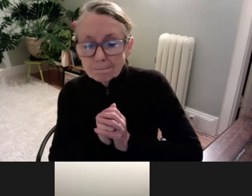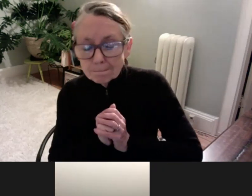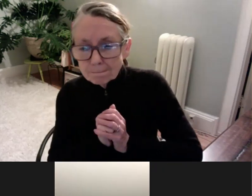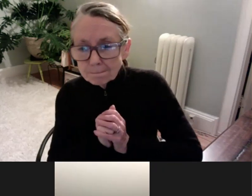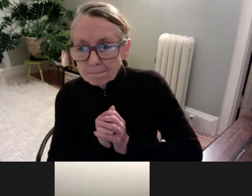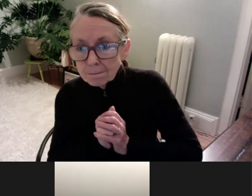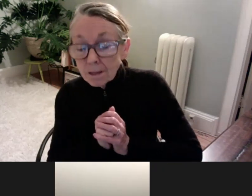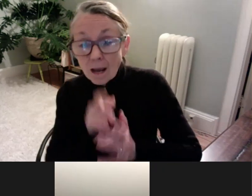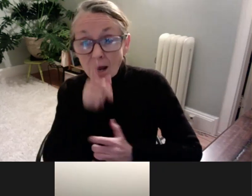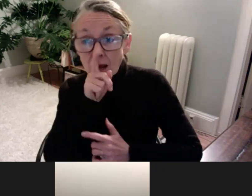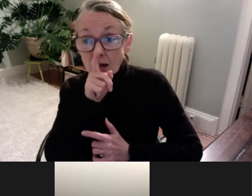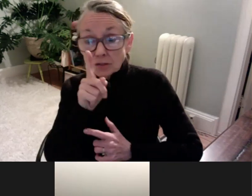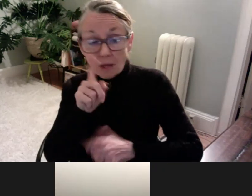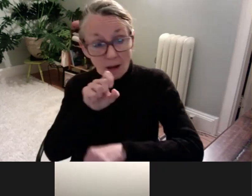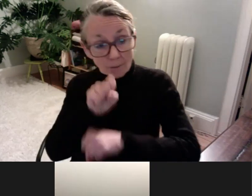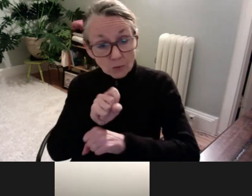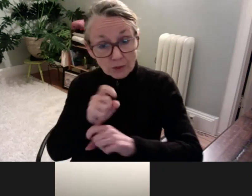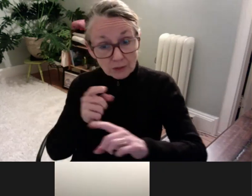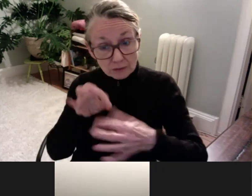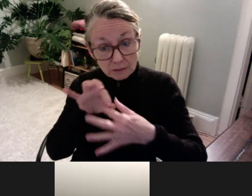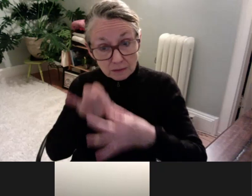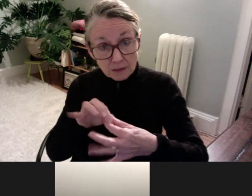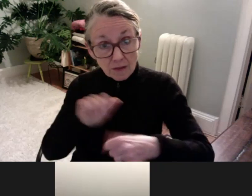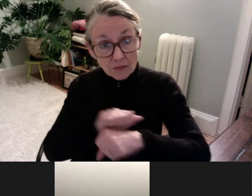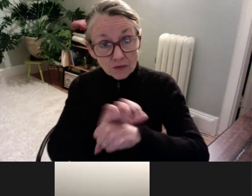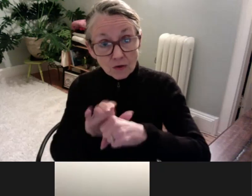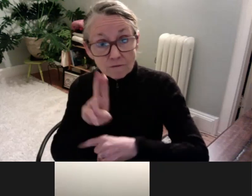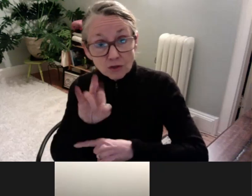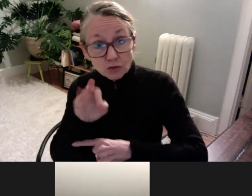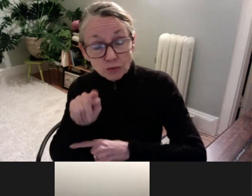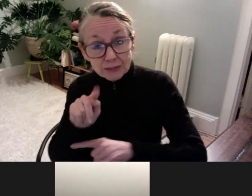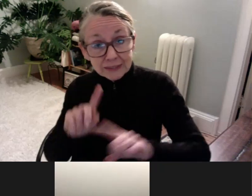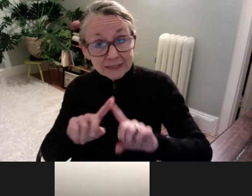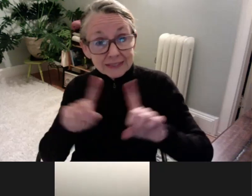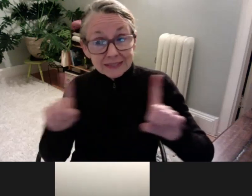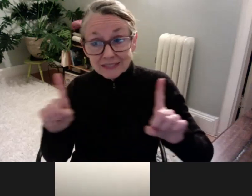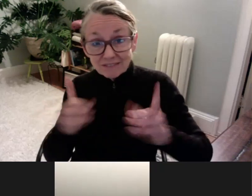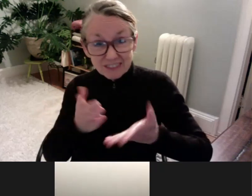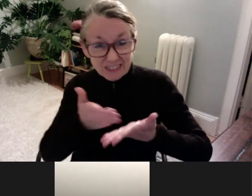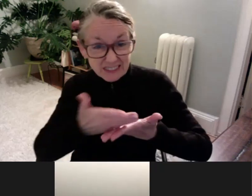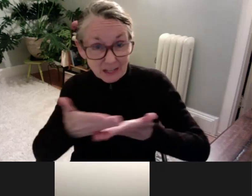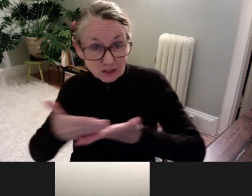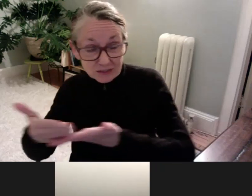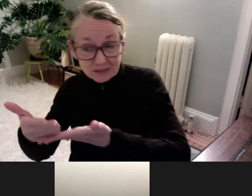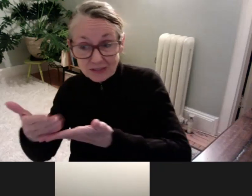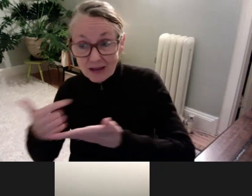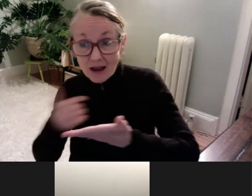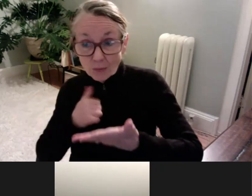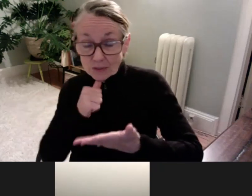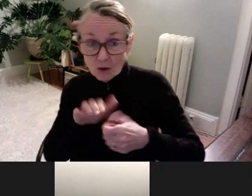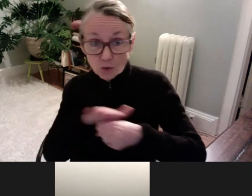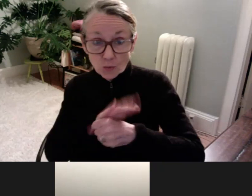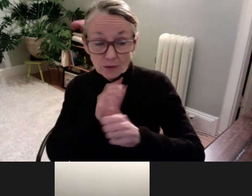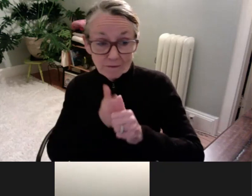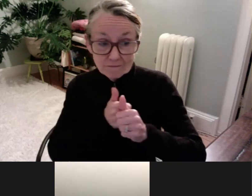I actually have been working directly at the COVID unit in different sections, so I was not totally